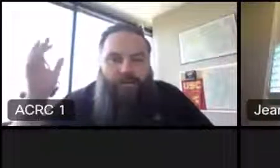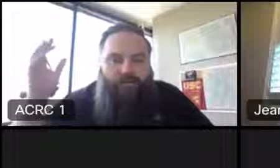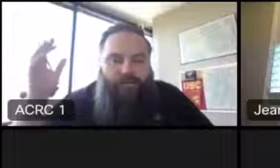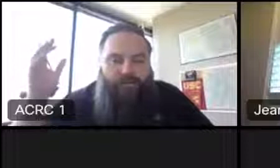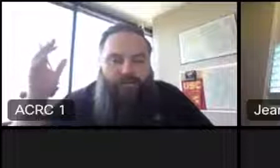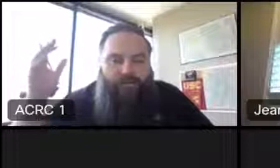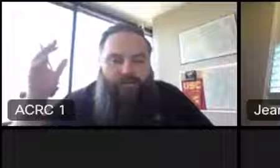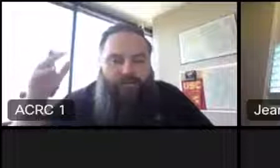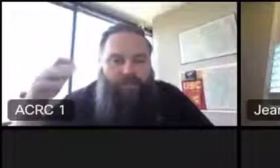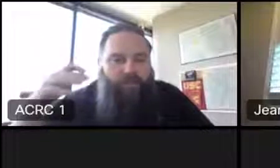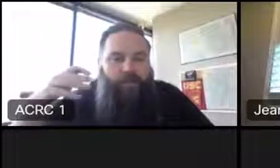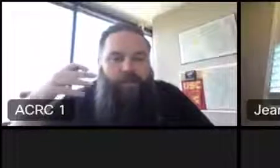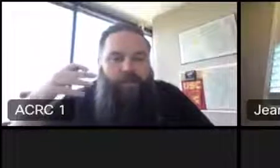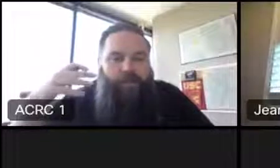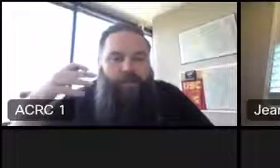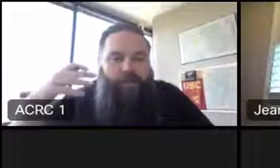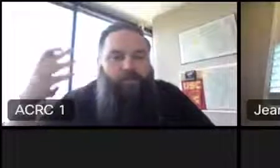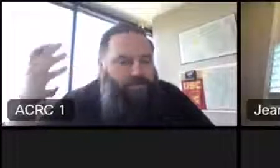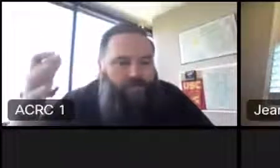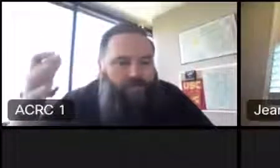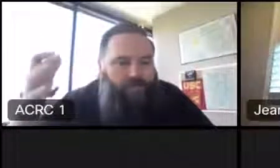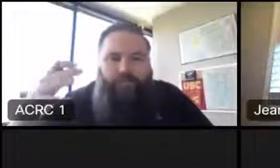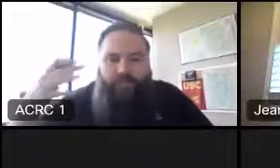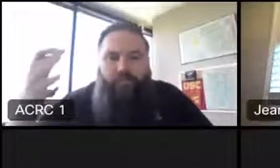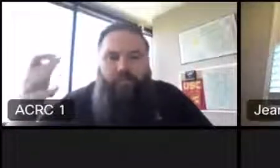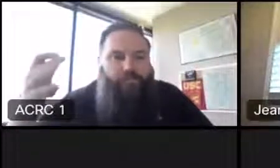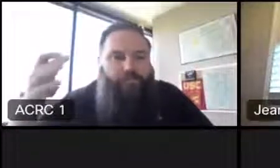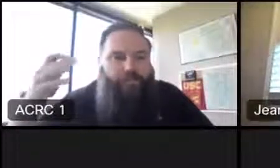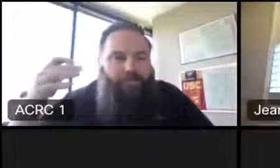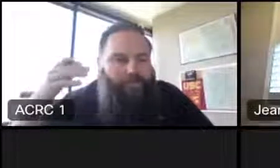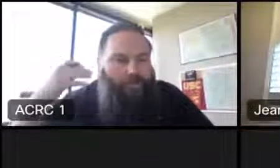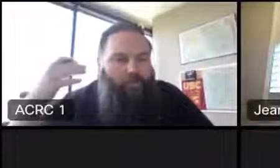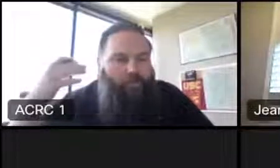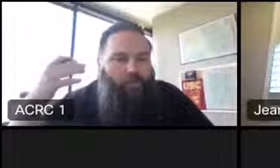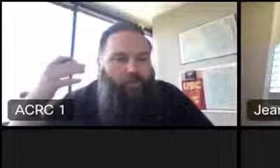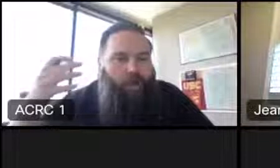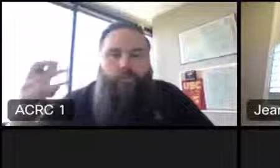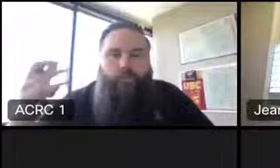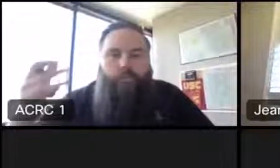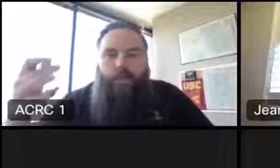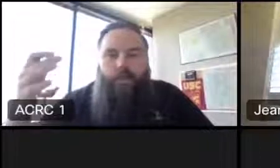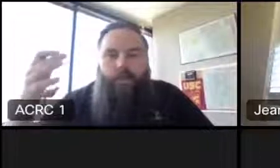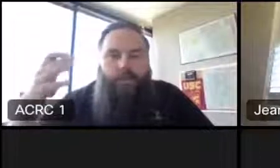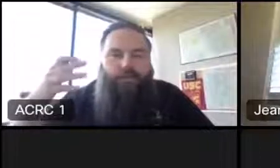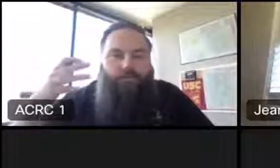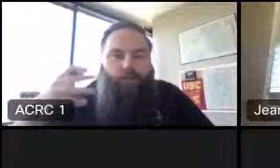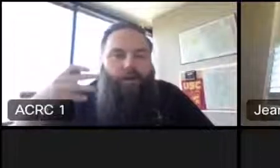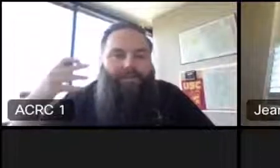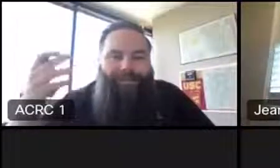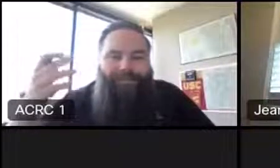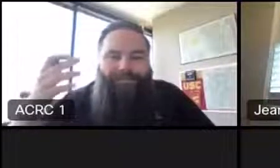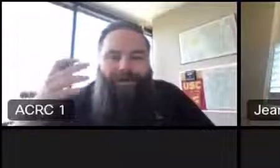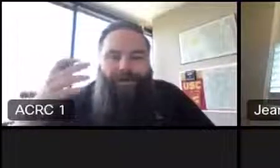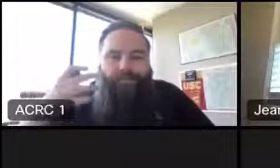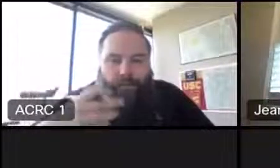centers, community services directors, and everyone is having these kind of similar type of discussions. How are we looking at supporting